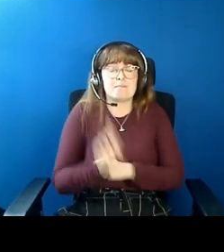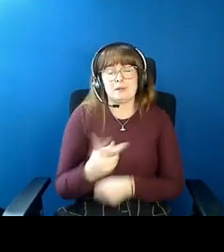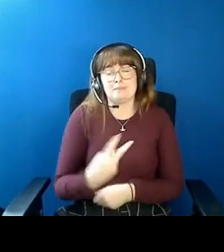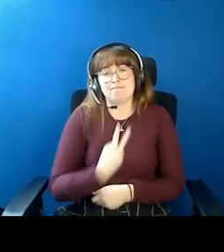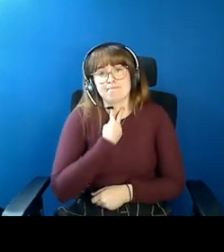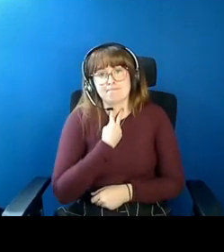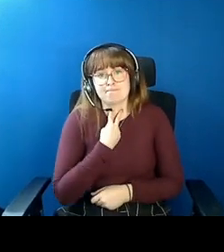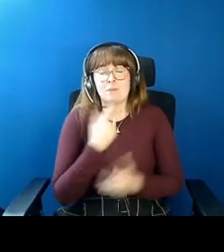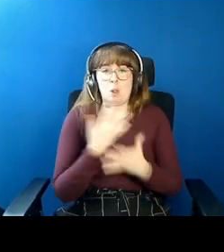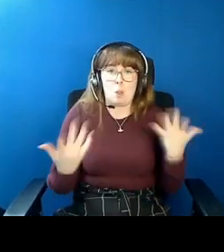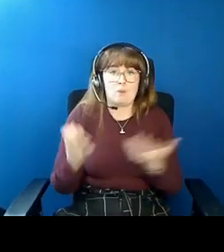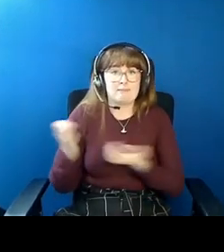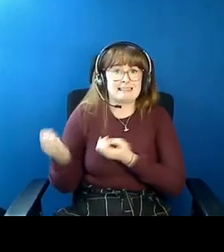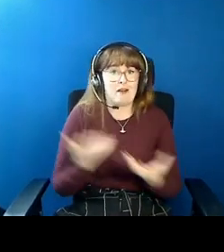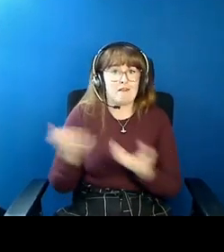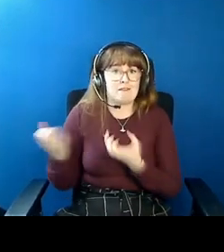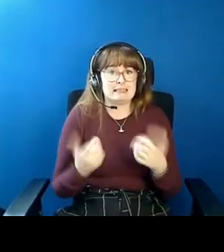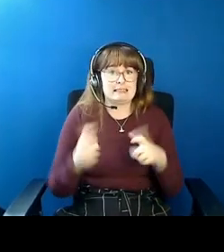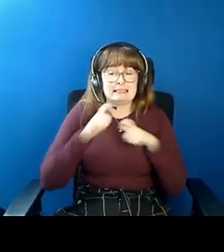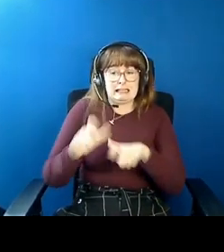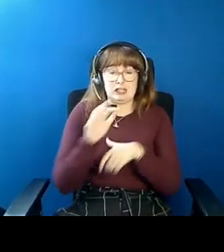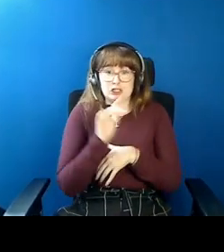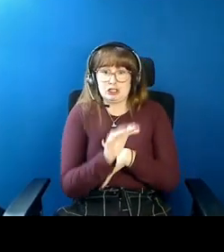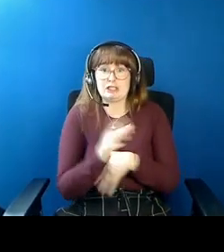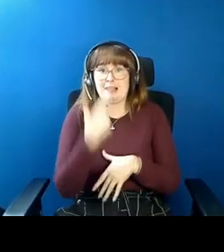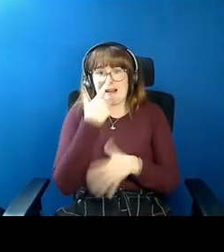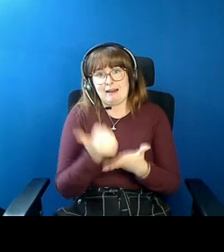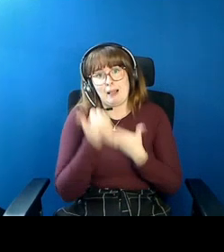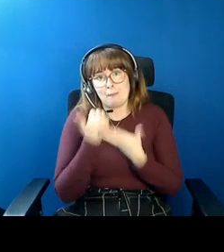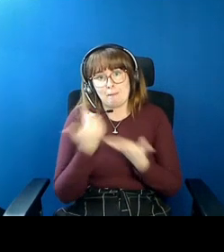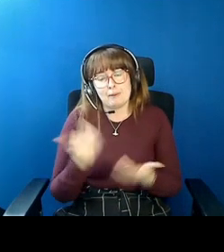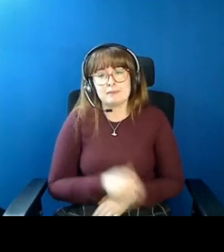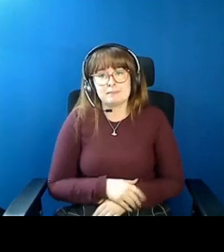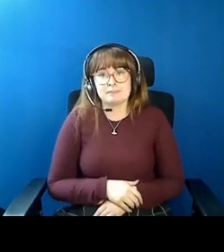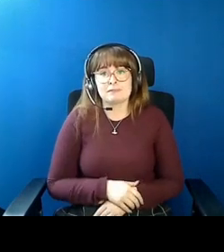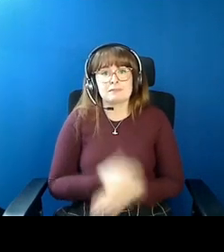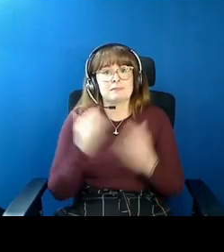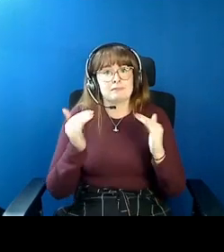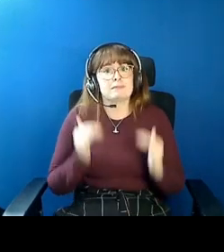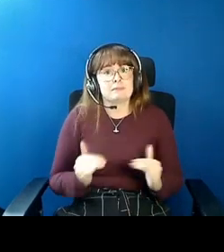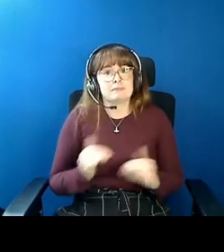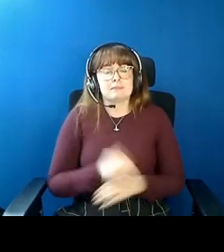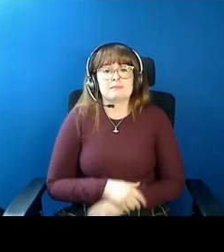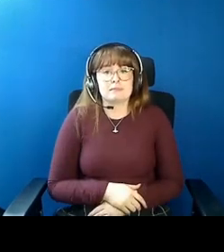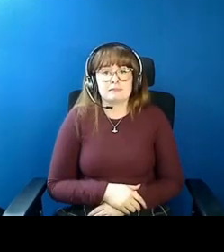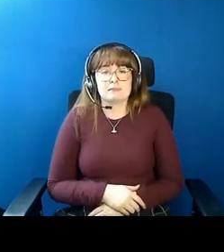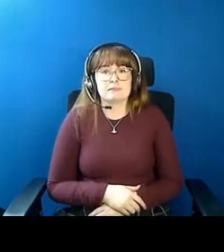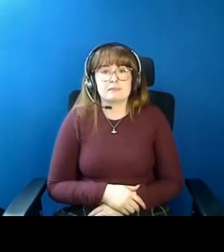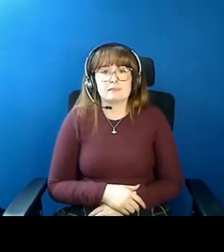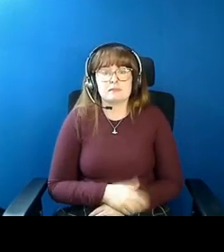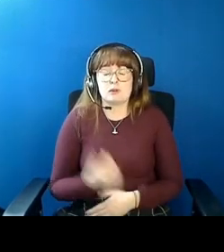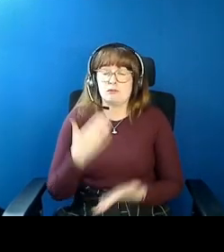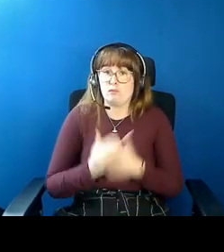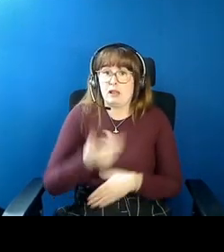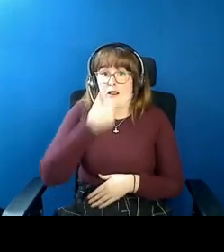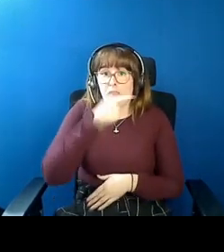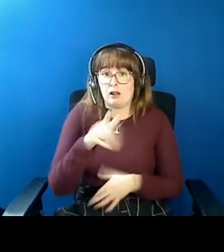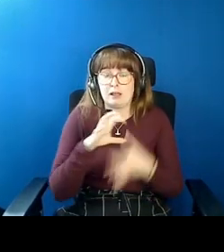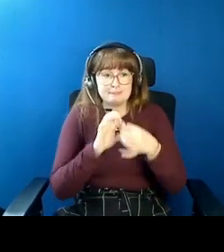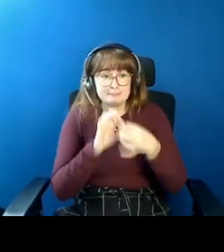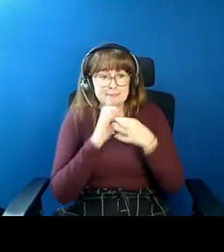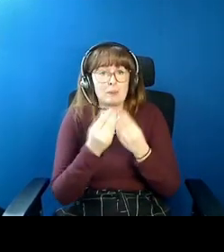multiple services out there that can help you to do that. So, if you can move on, please. So we're lucky enough to work with lots of different